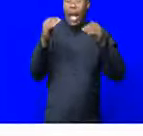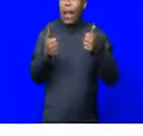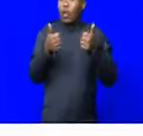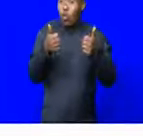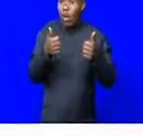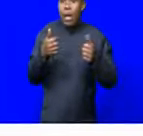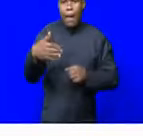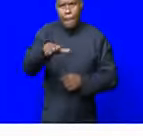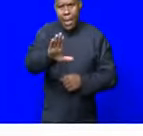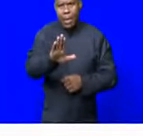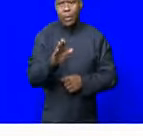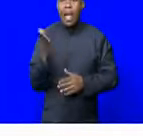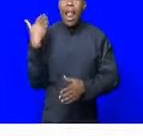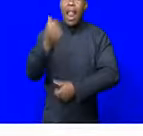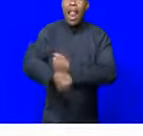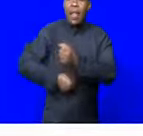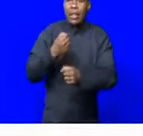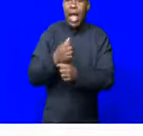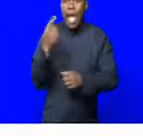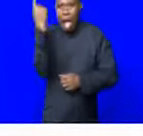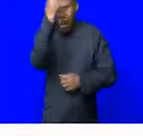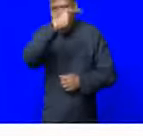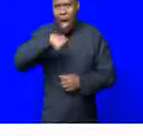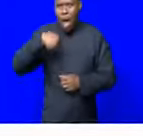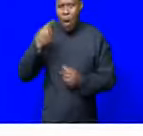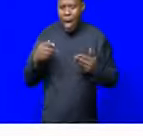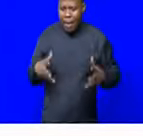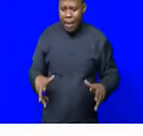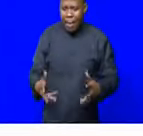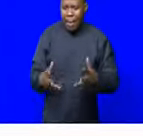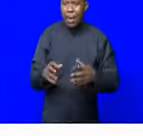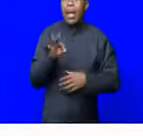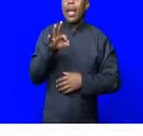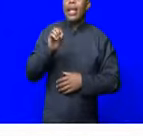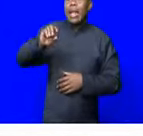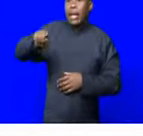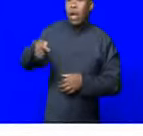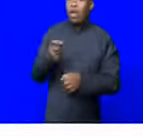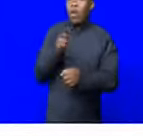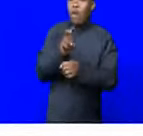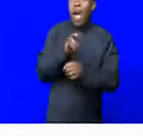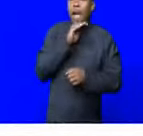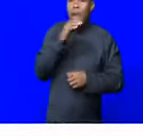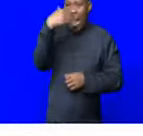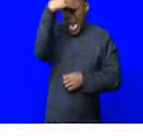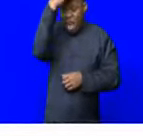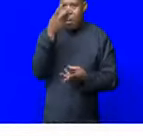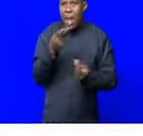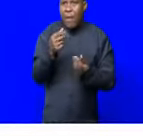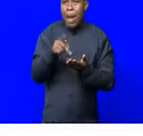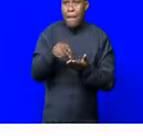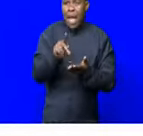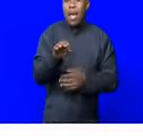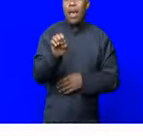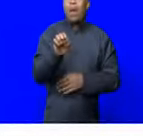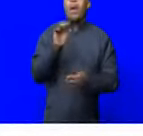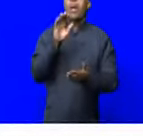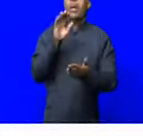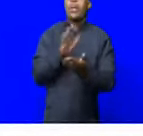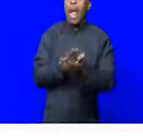laba walima emnyane ophelile aba ngetulu kwa 30,000 okusho ukuthi uhulumende wabhadala imali ngetulu kwa 12